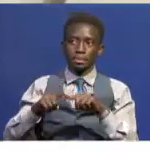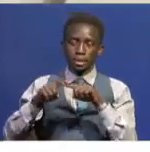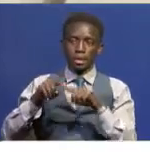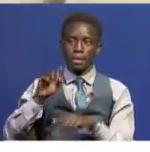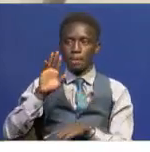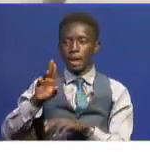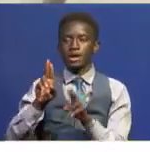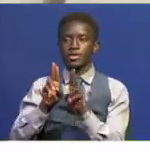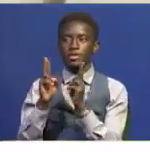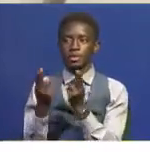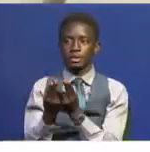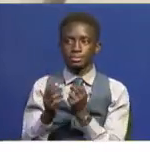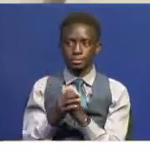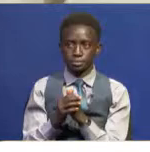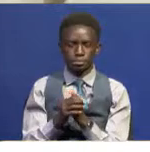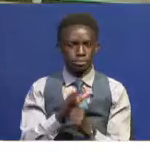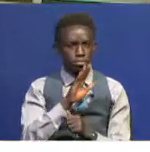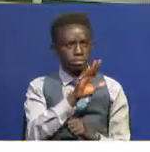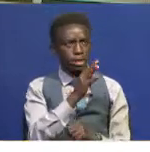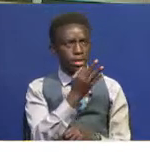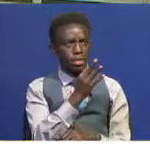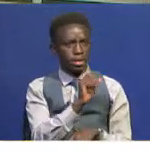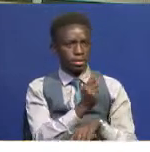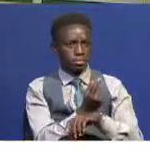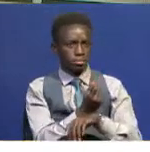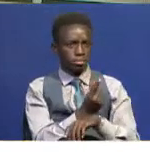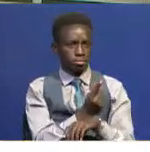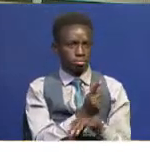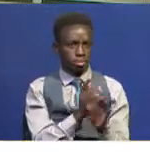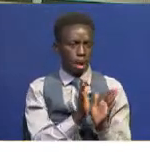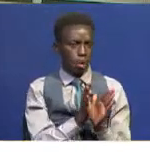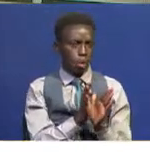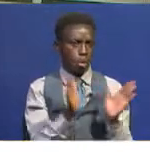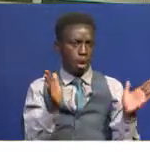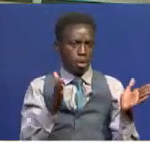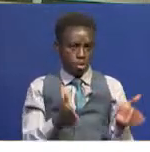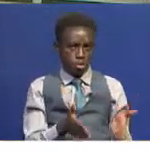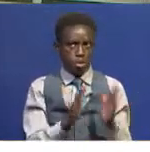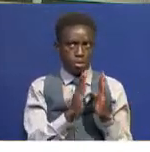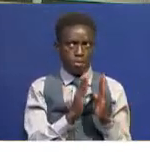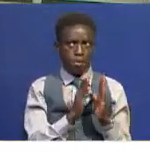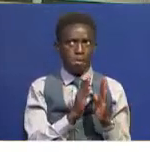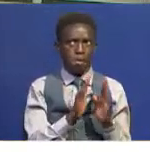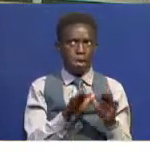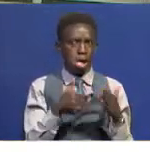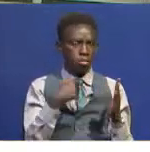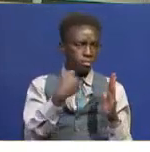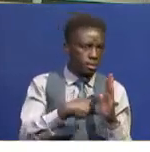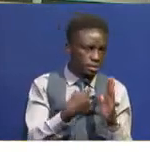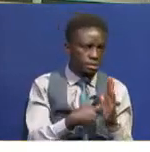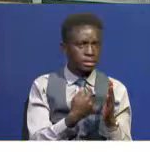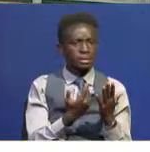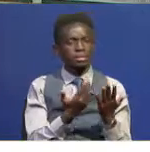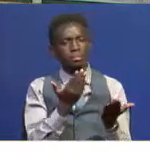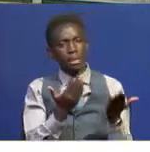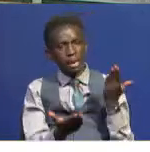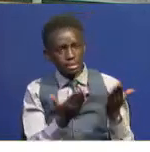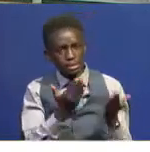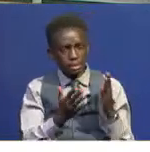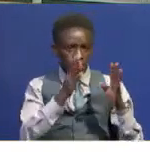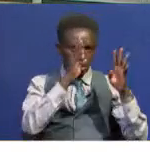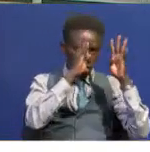your requirements. In 30 seconds, on a broader perspective, how smartphone manufacturers balancing